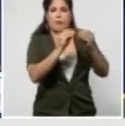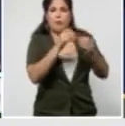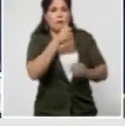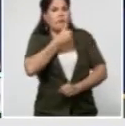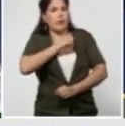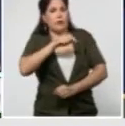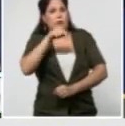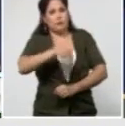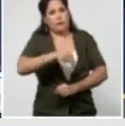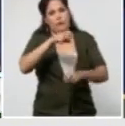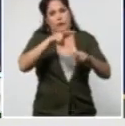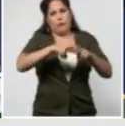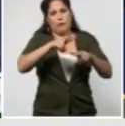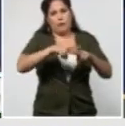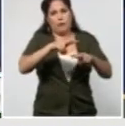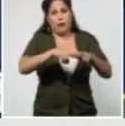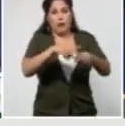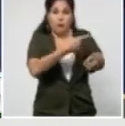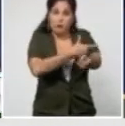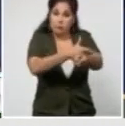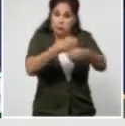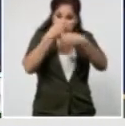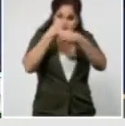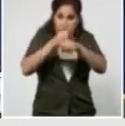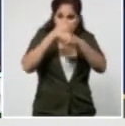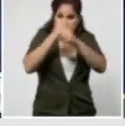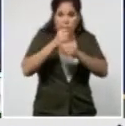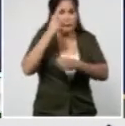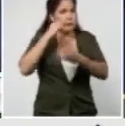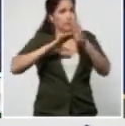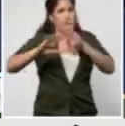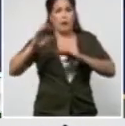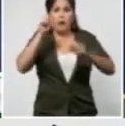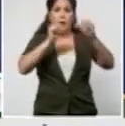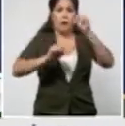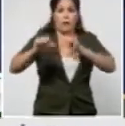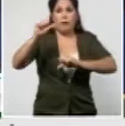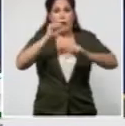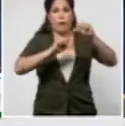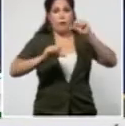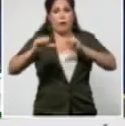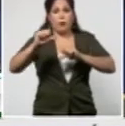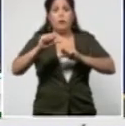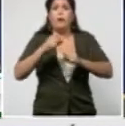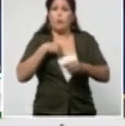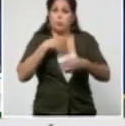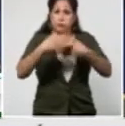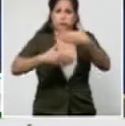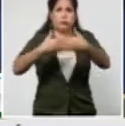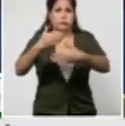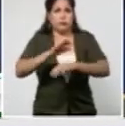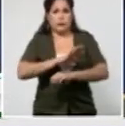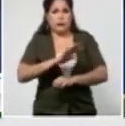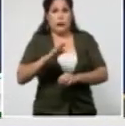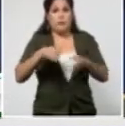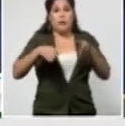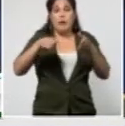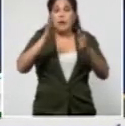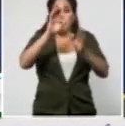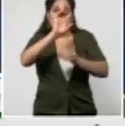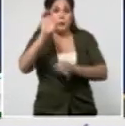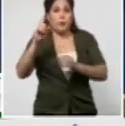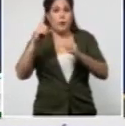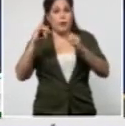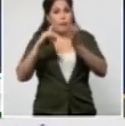above all places such as Havana, which still has a spread of the disease. In the Pedro Curie Tropical Medicine